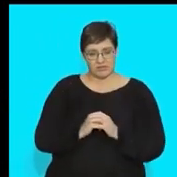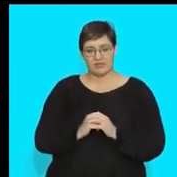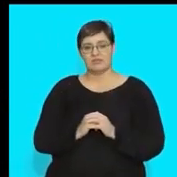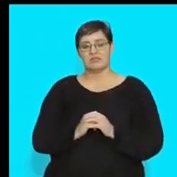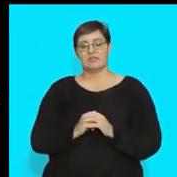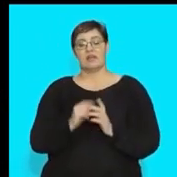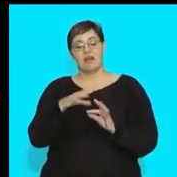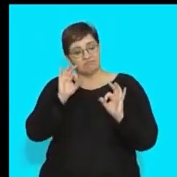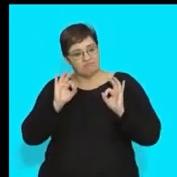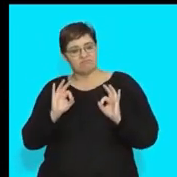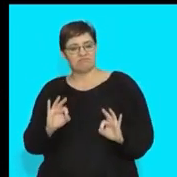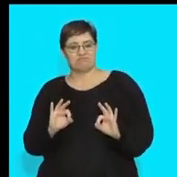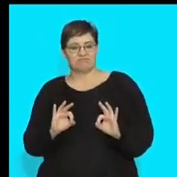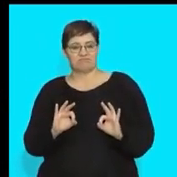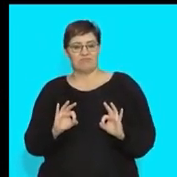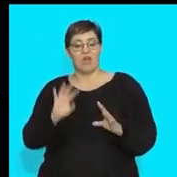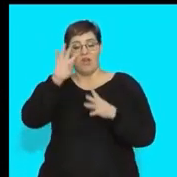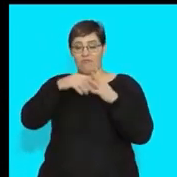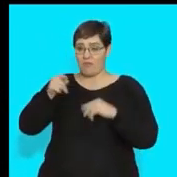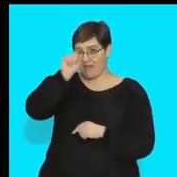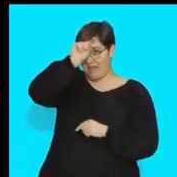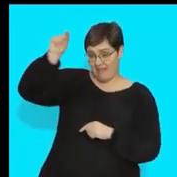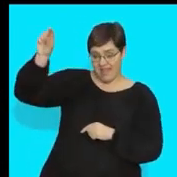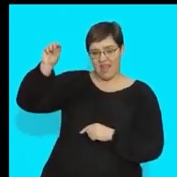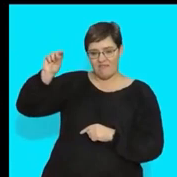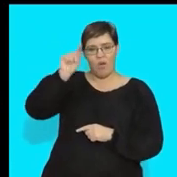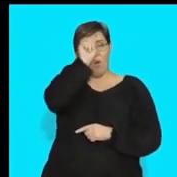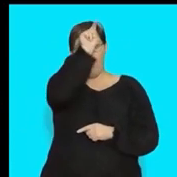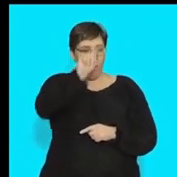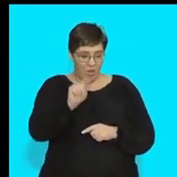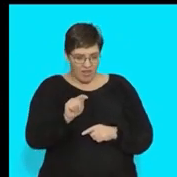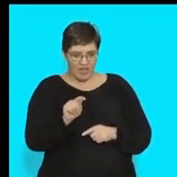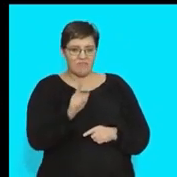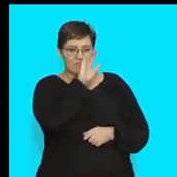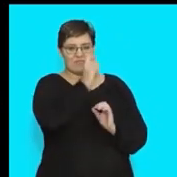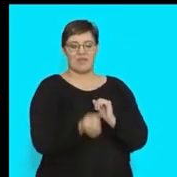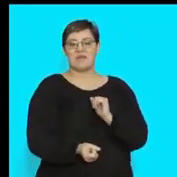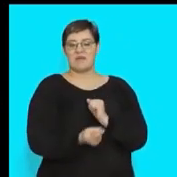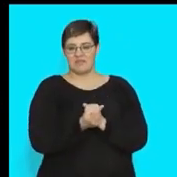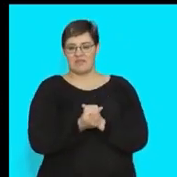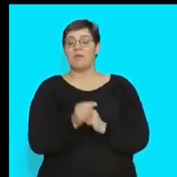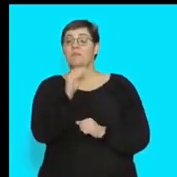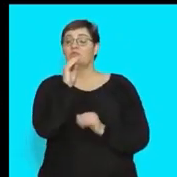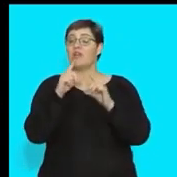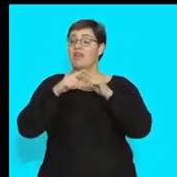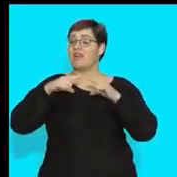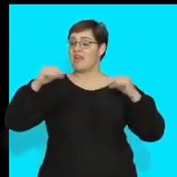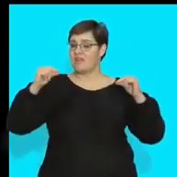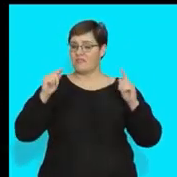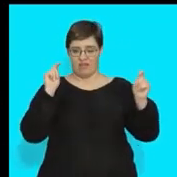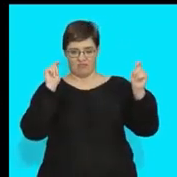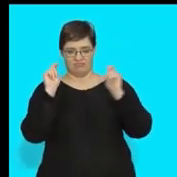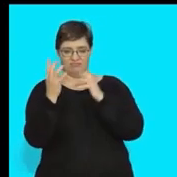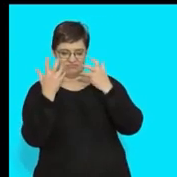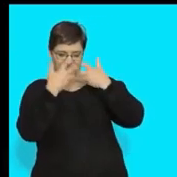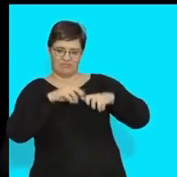got the perfect, there's my formula. All of these things are going to ensure that my leaf is adapted